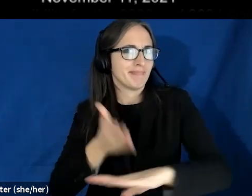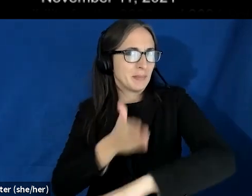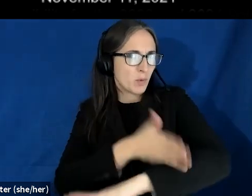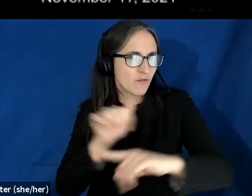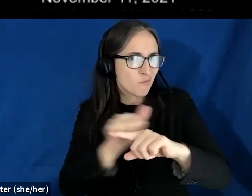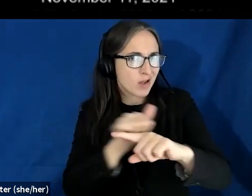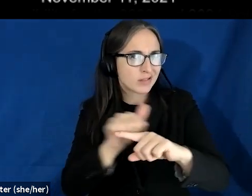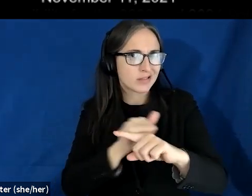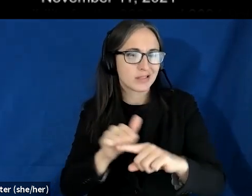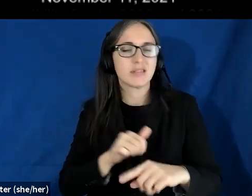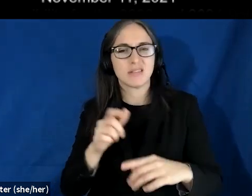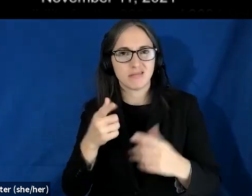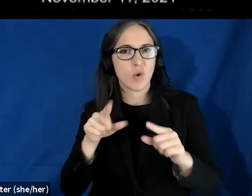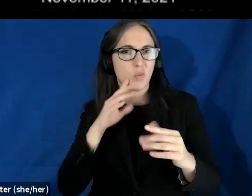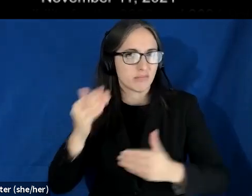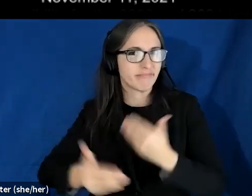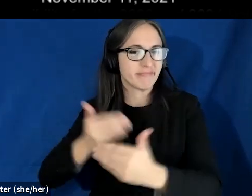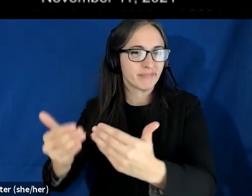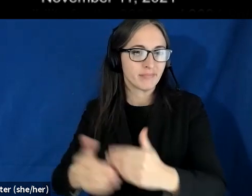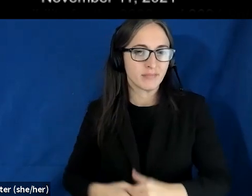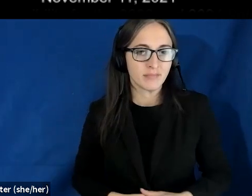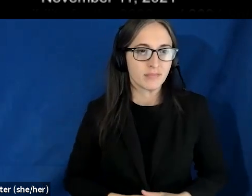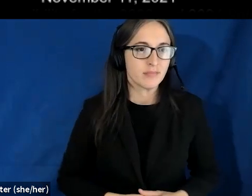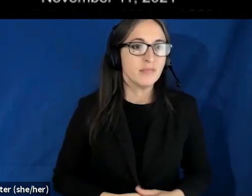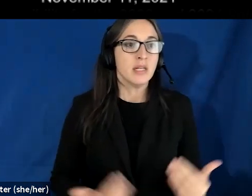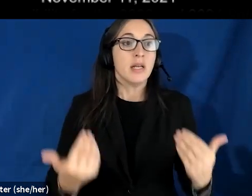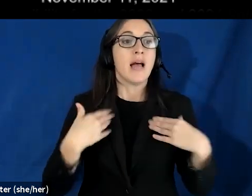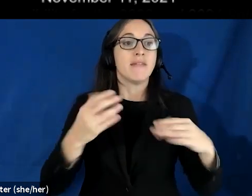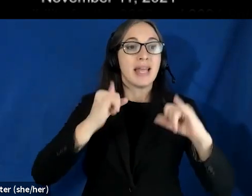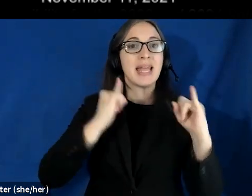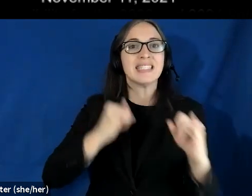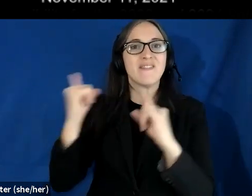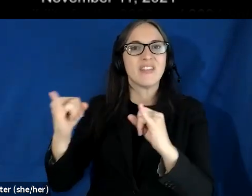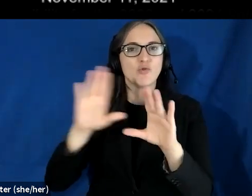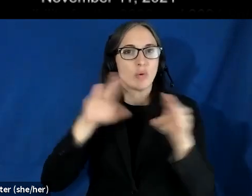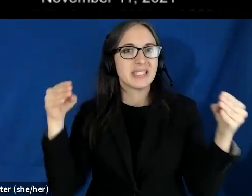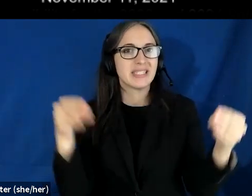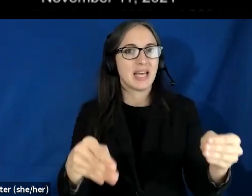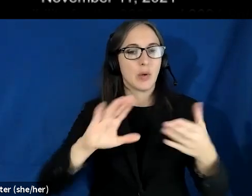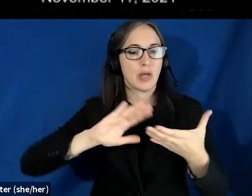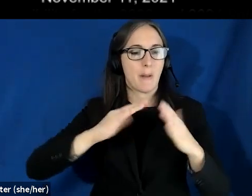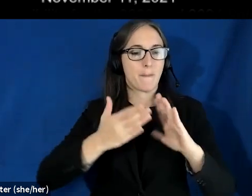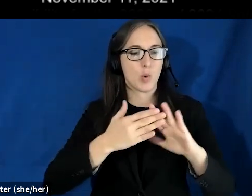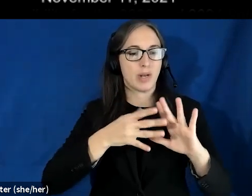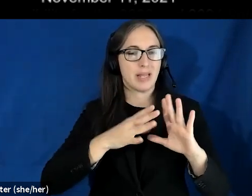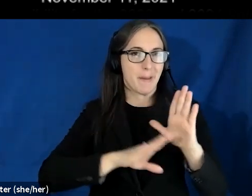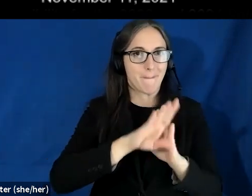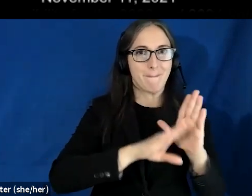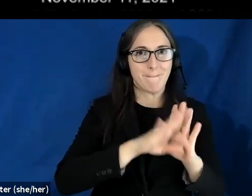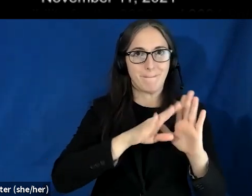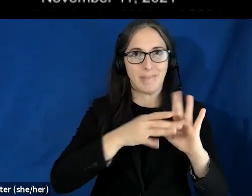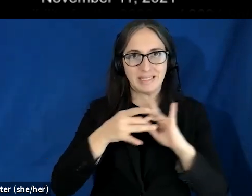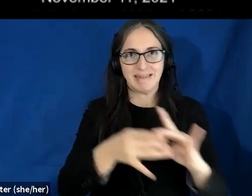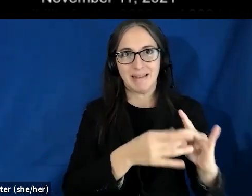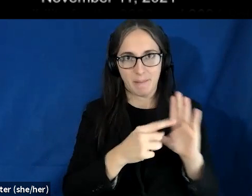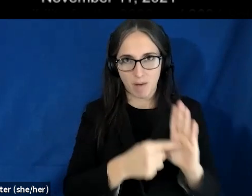move forward. So we have an individual-centered community building model as far as our Do It Center. We